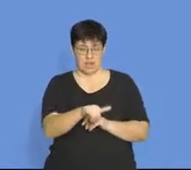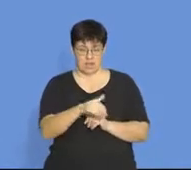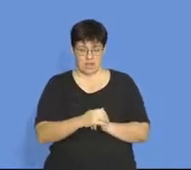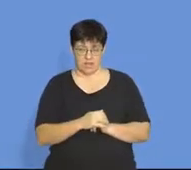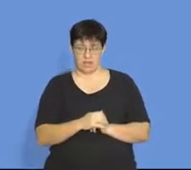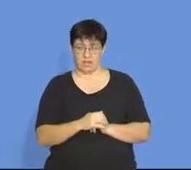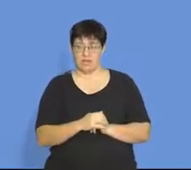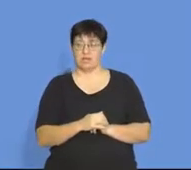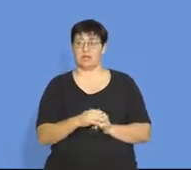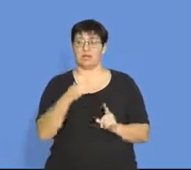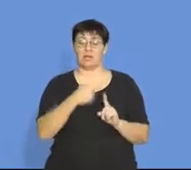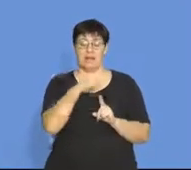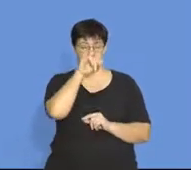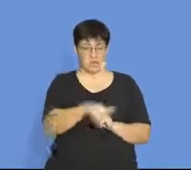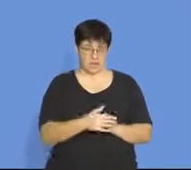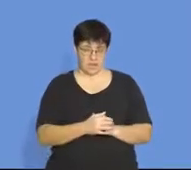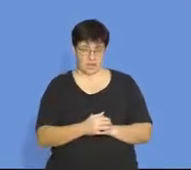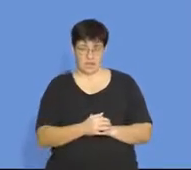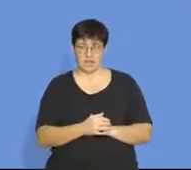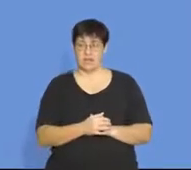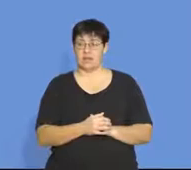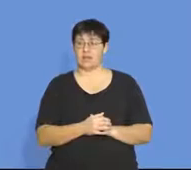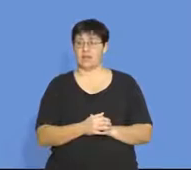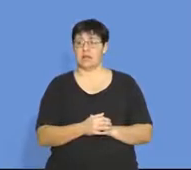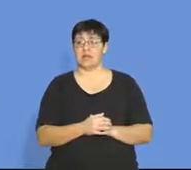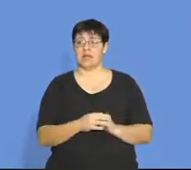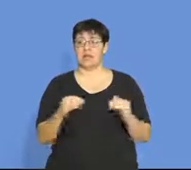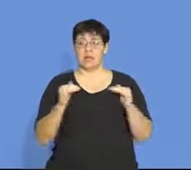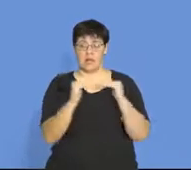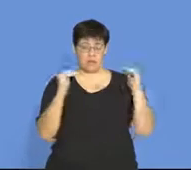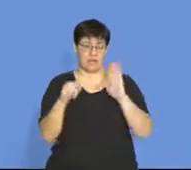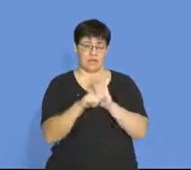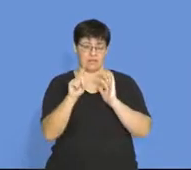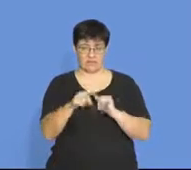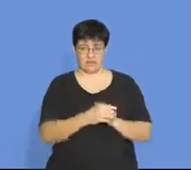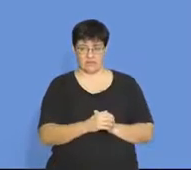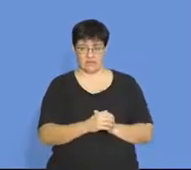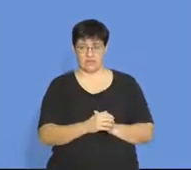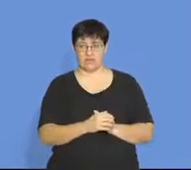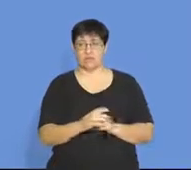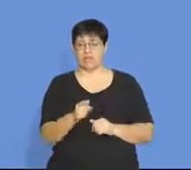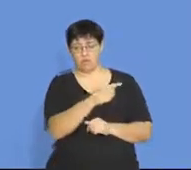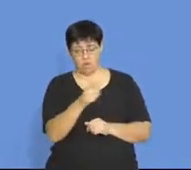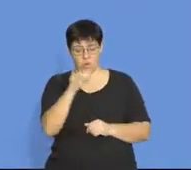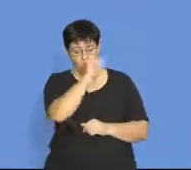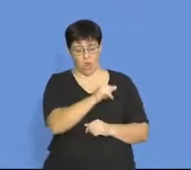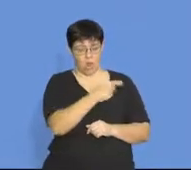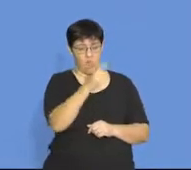over y plus y equal to negative 7. And then you multiply